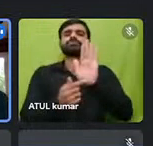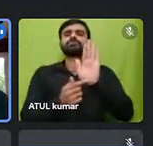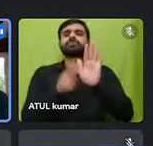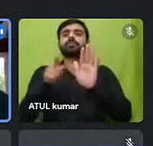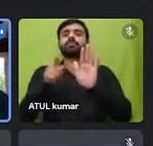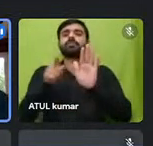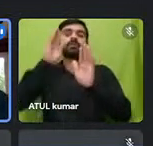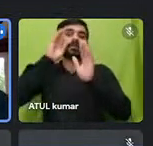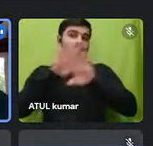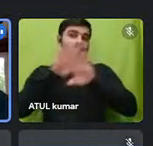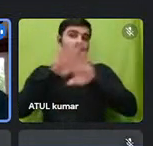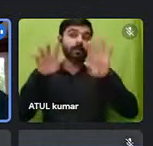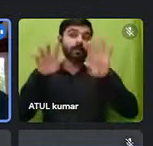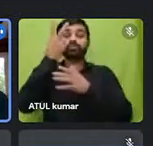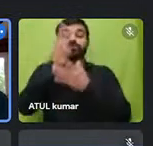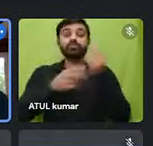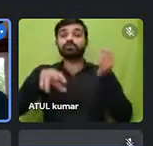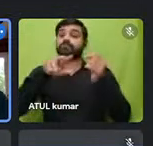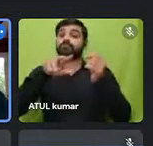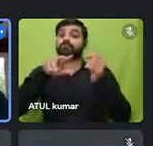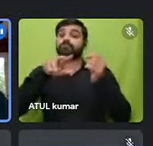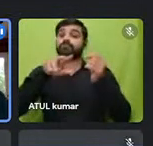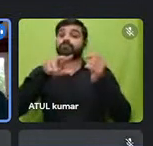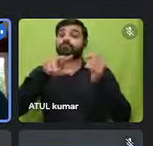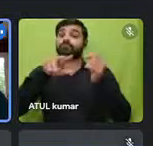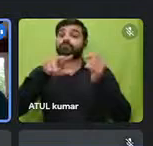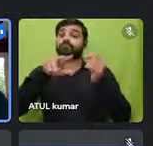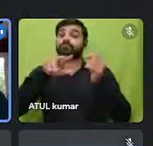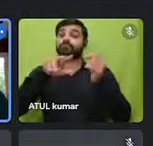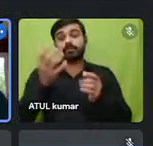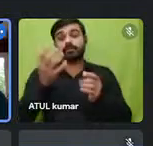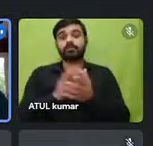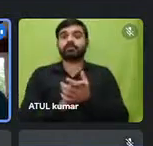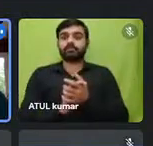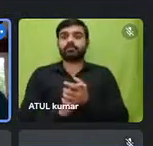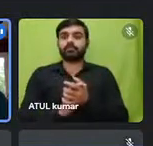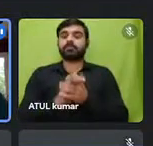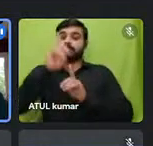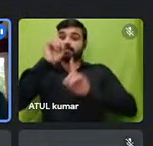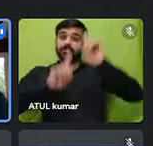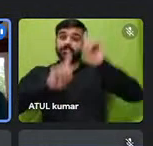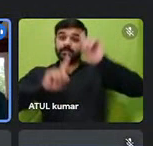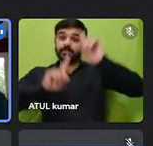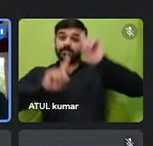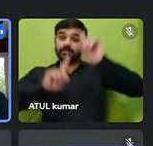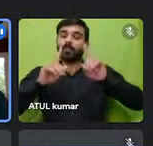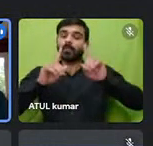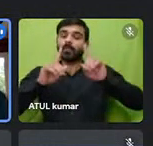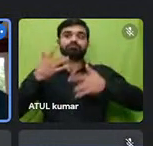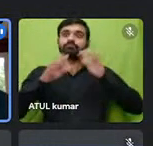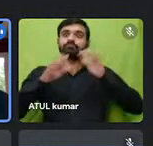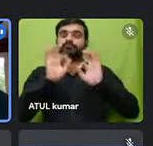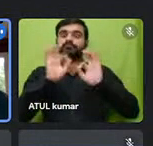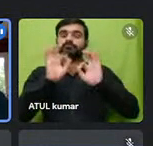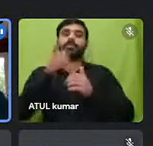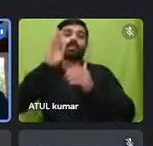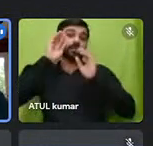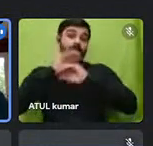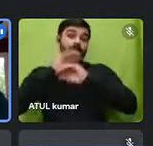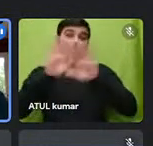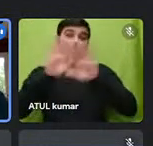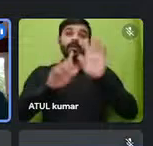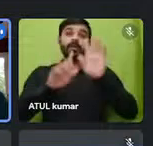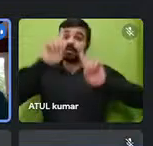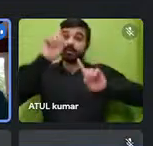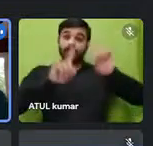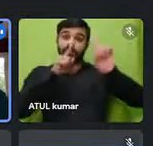the information both in speech and in gesture, but interestingly, there's information in